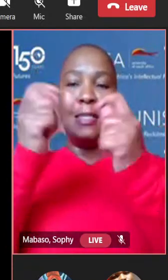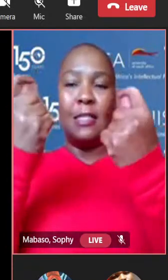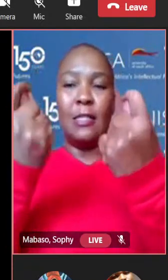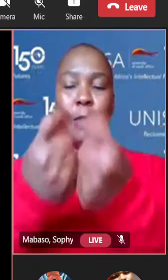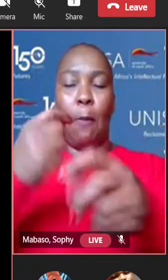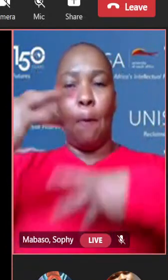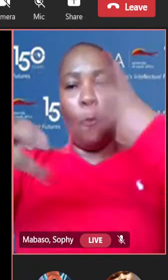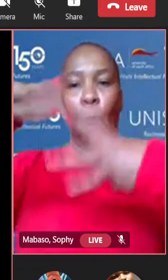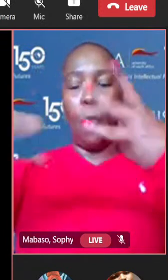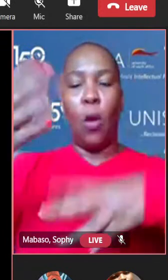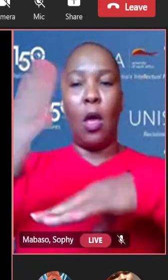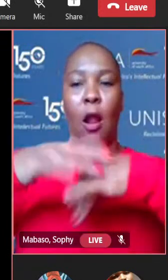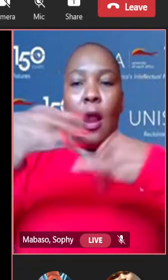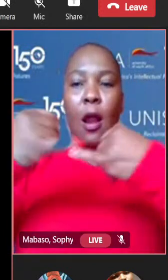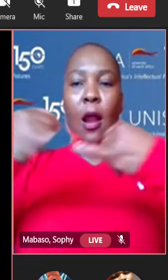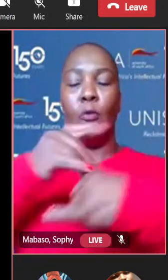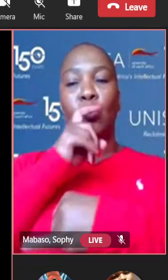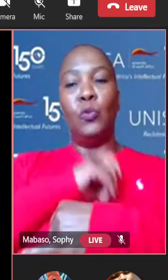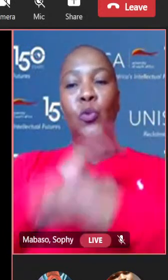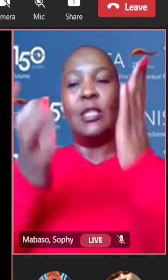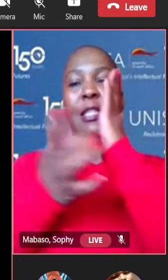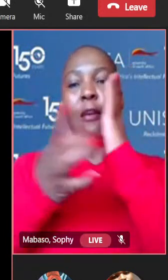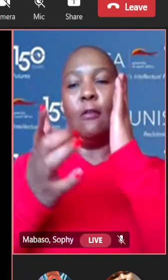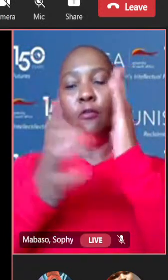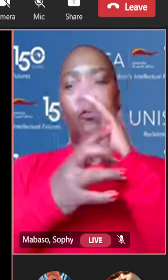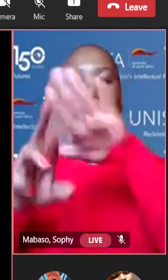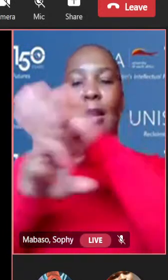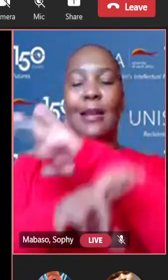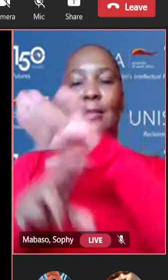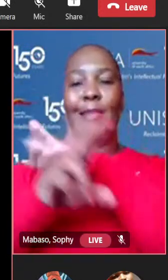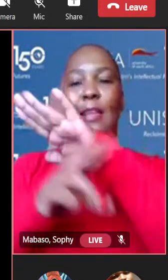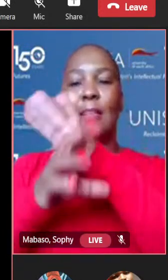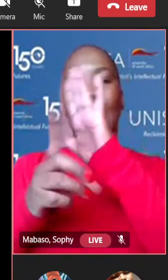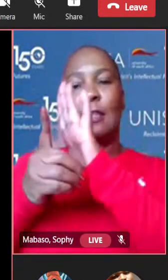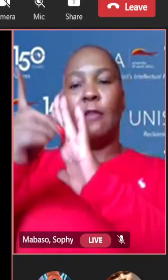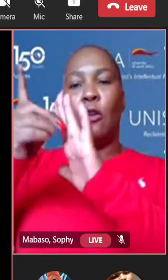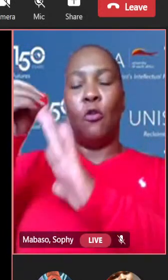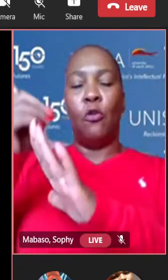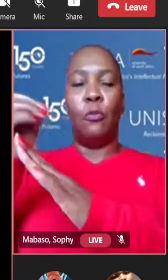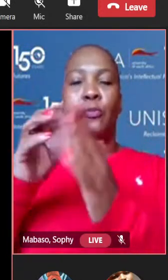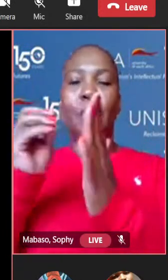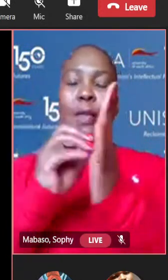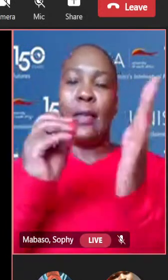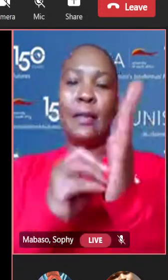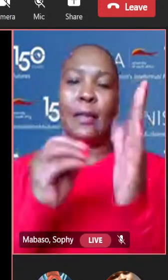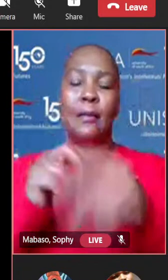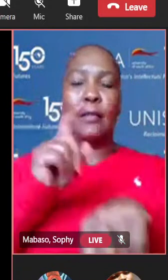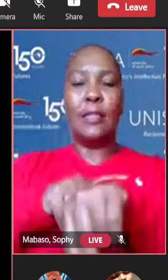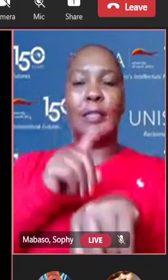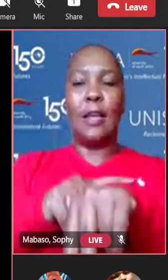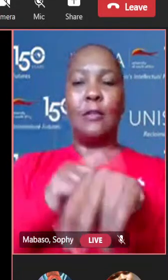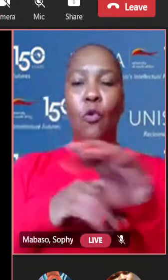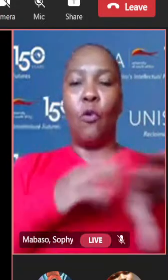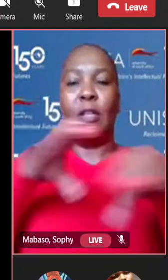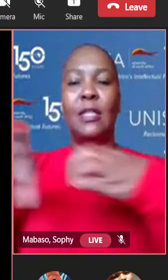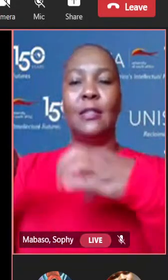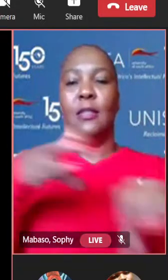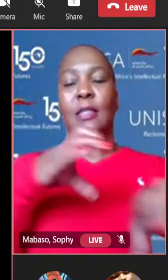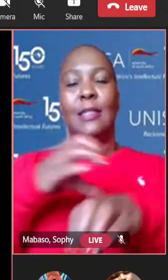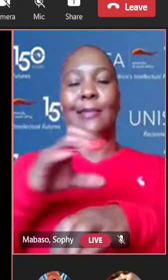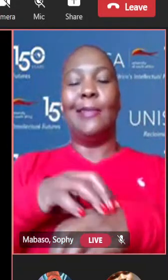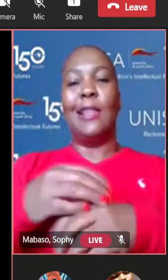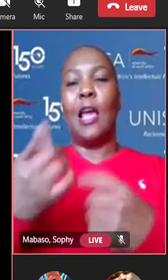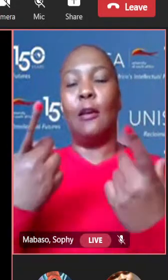using technology this time. Regional office also develops schedule. They will share the schedules of activities that they are running